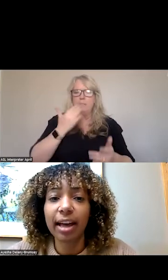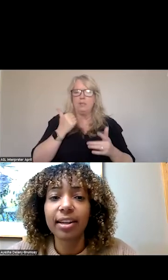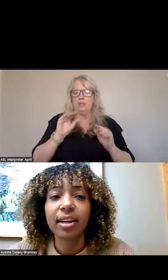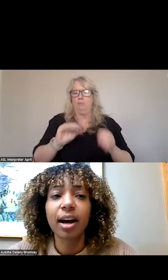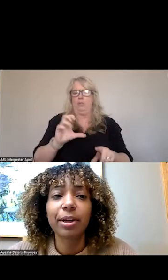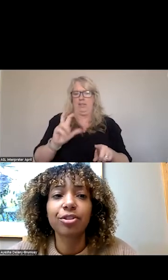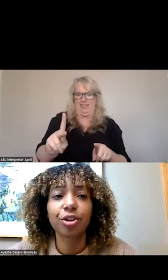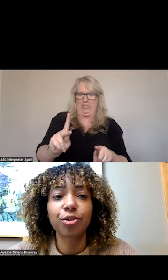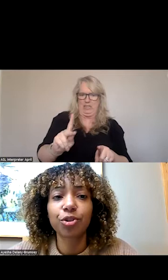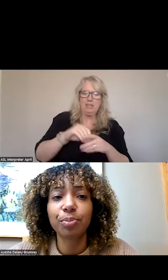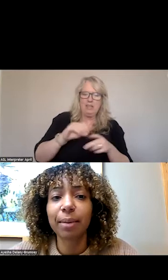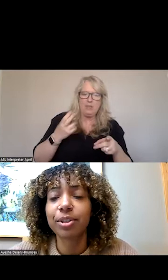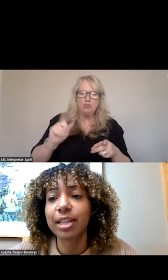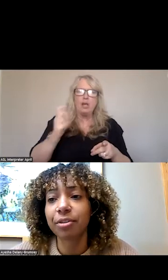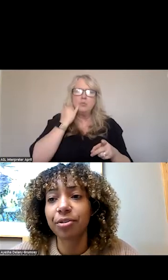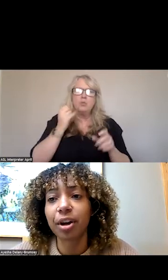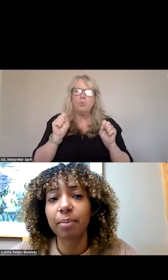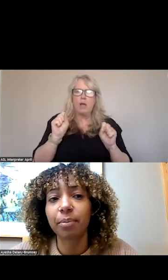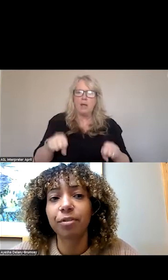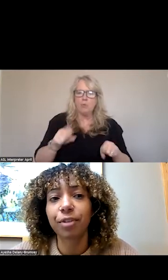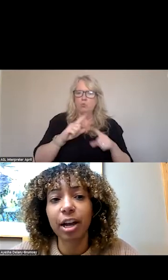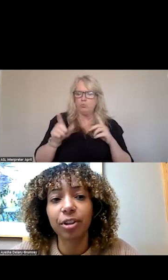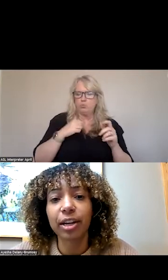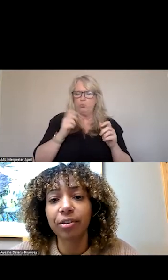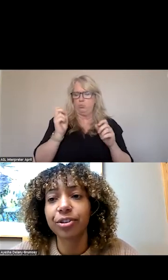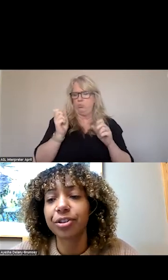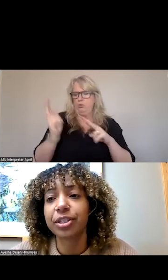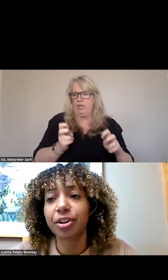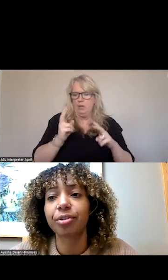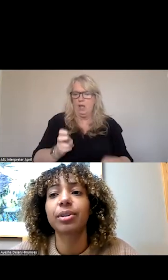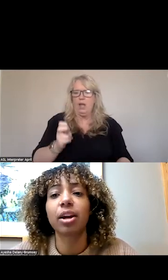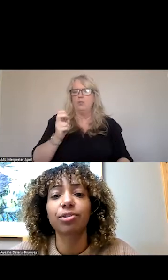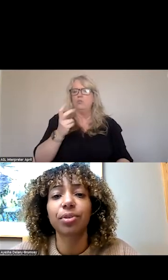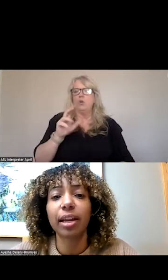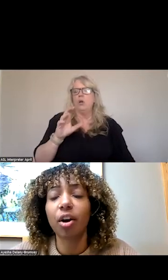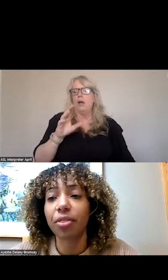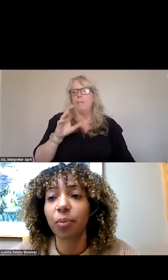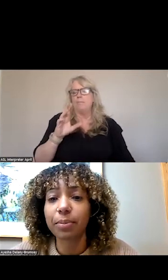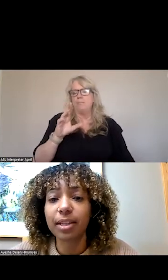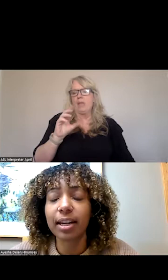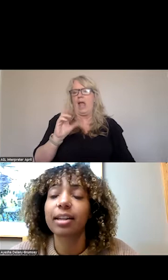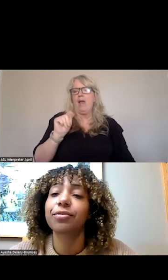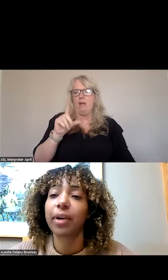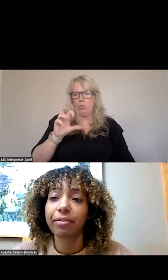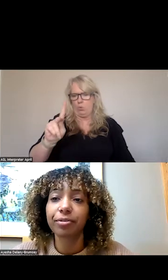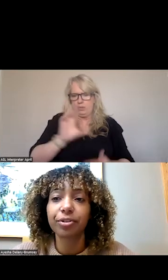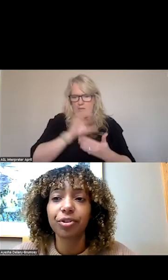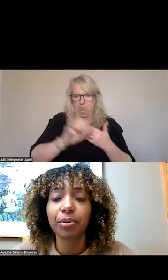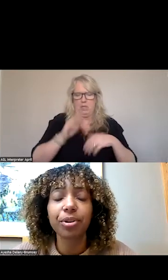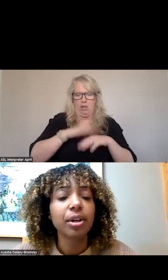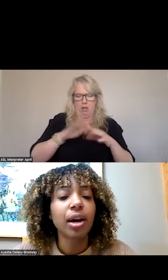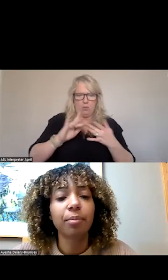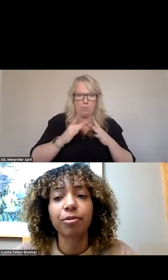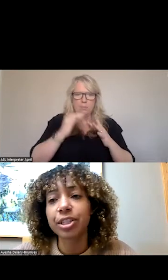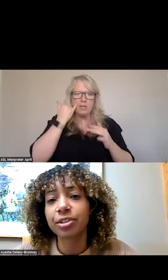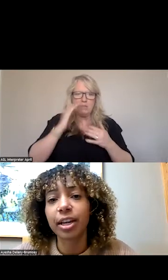the chat. And so you should be able to download a fresh Outlook calendar series here. You can also get it on the website. And then if you're having real